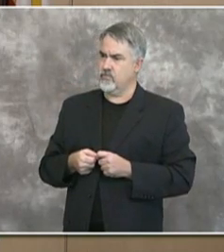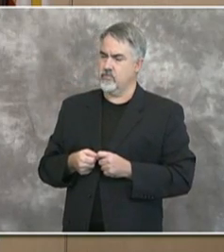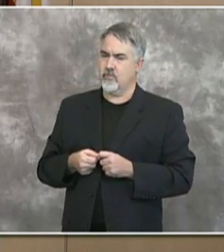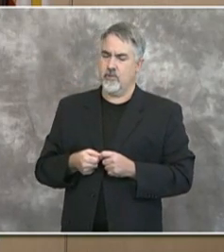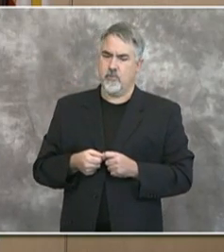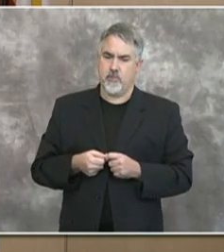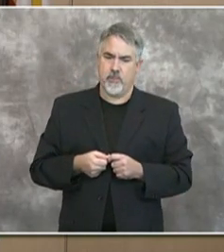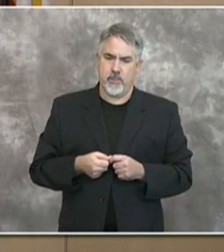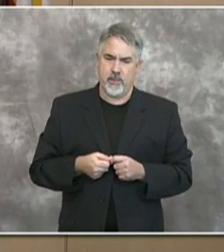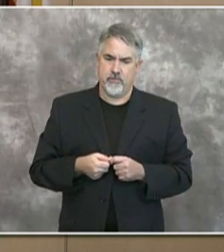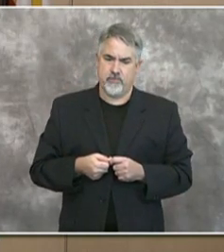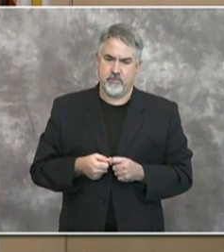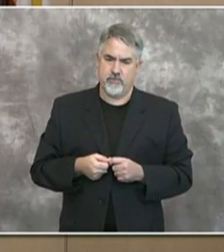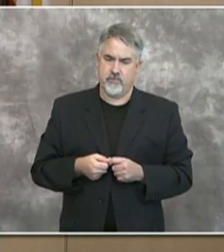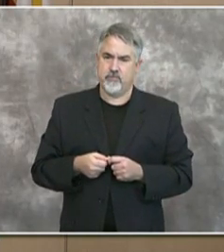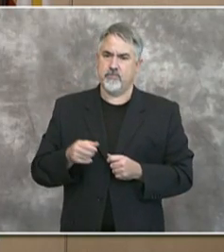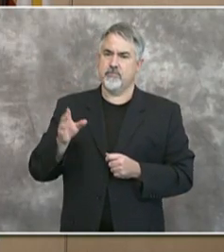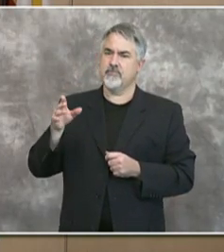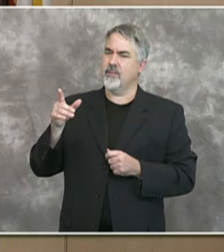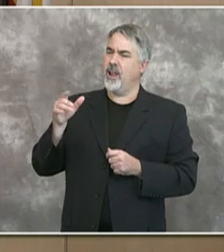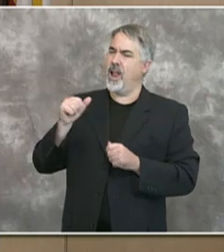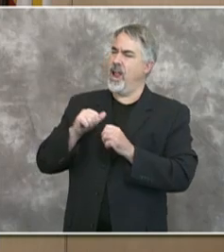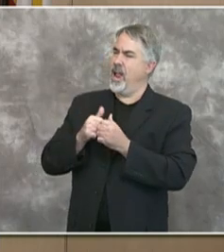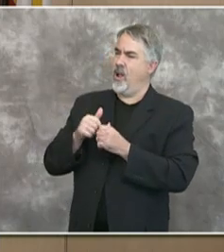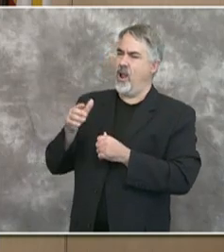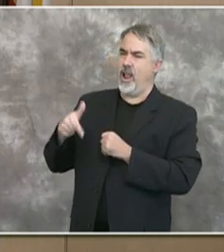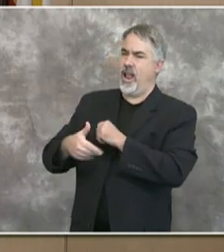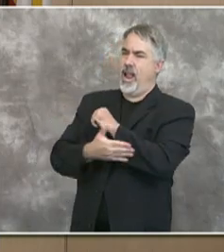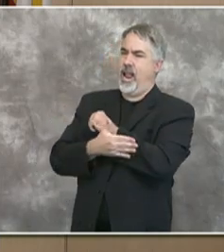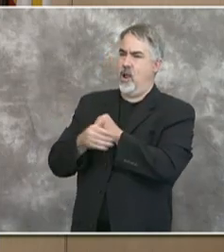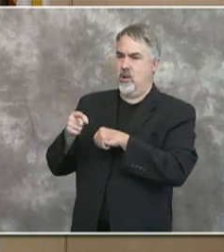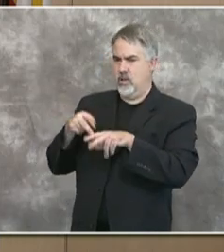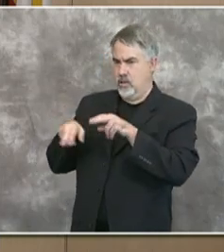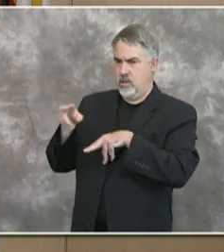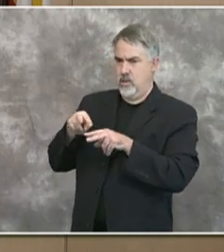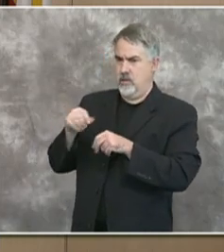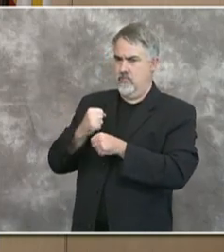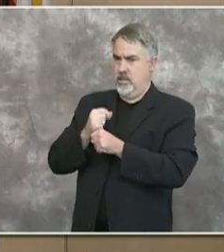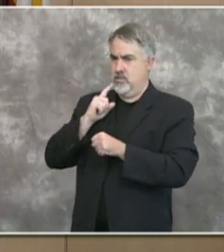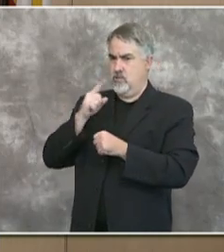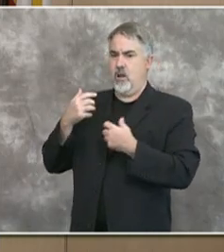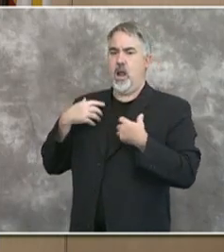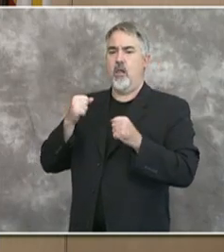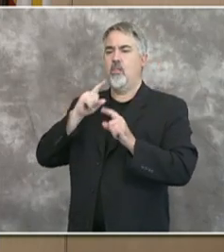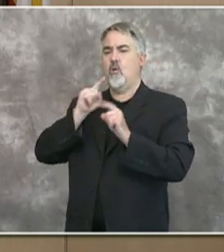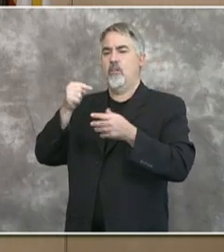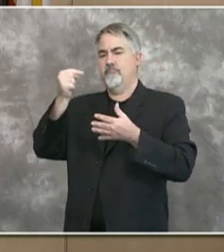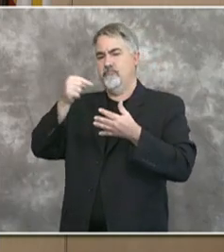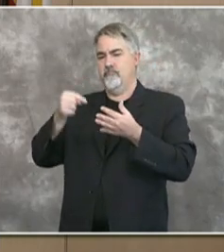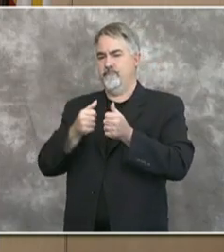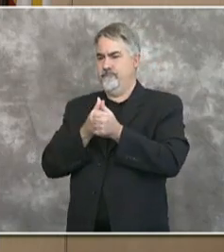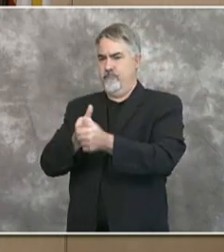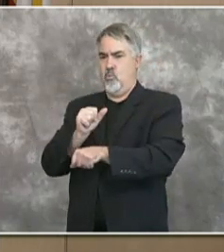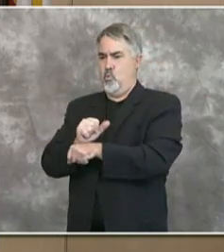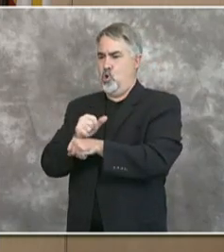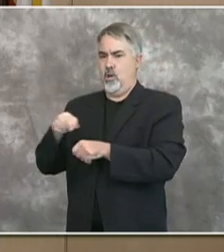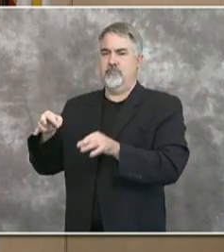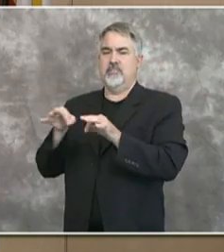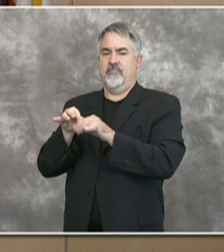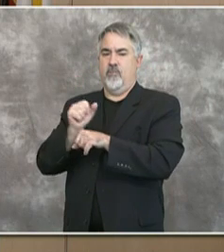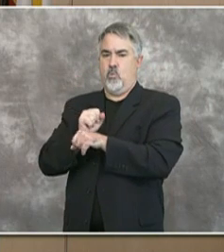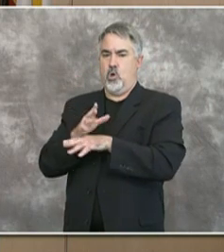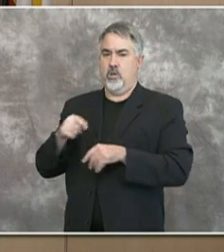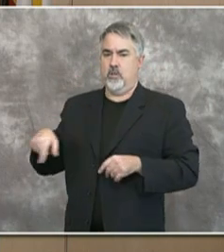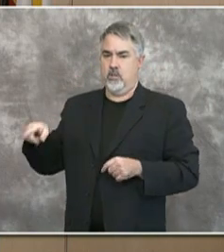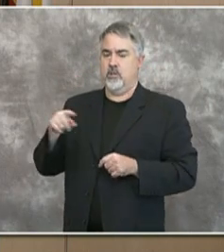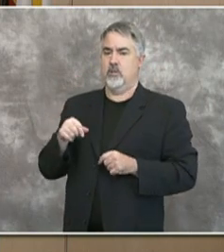Is this- Sure. So okay. how's the county enforcing public health orders with essential workers? And in what way with